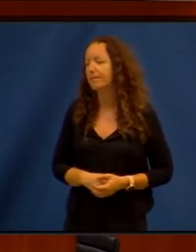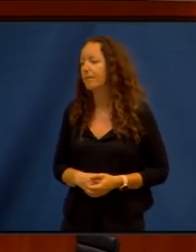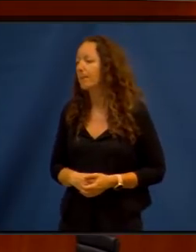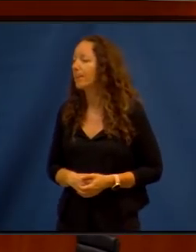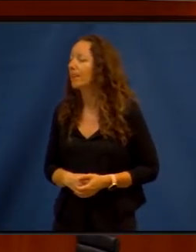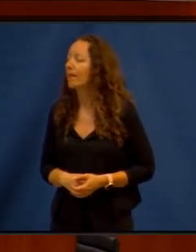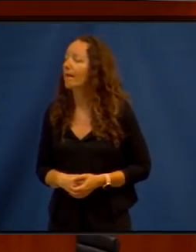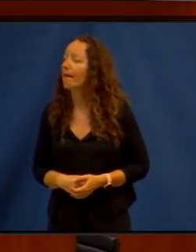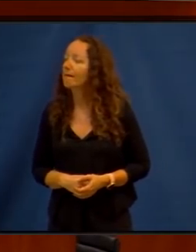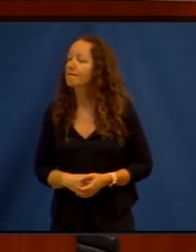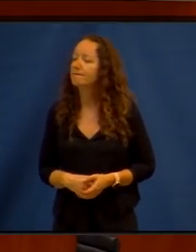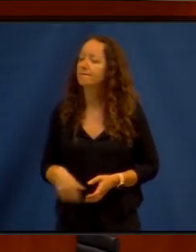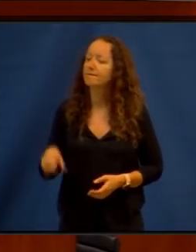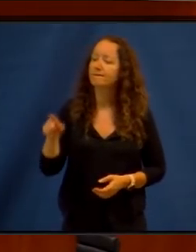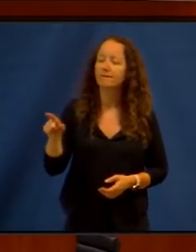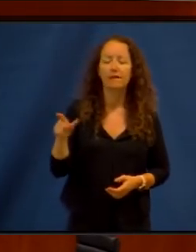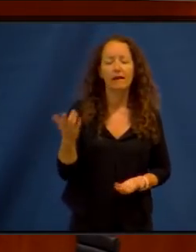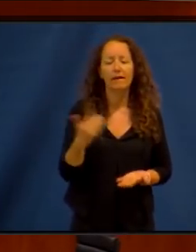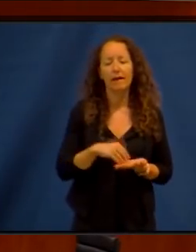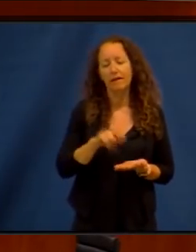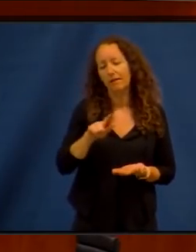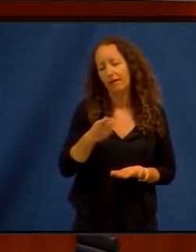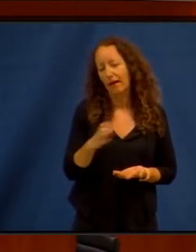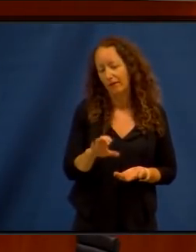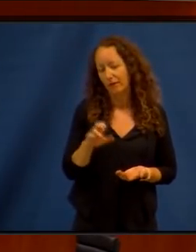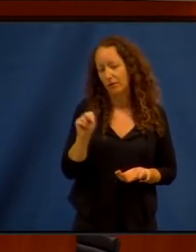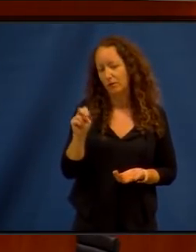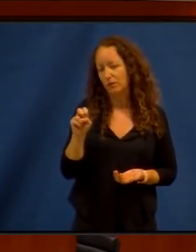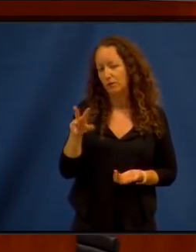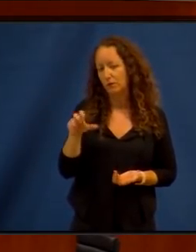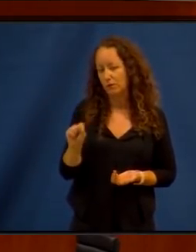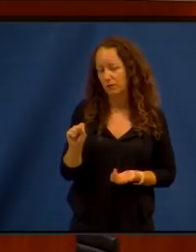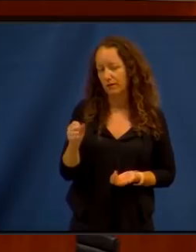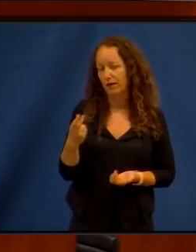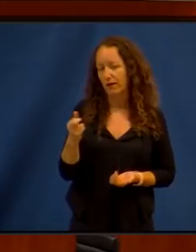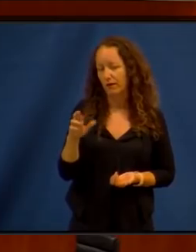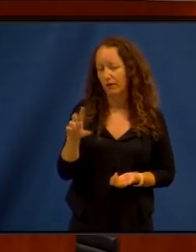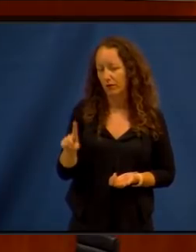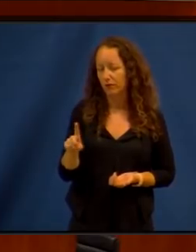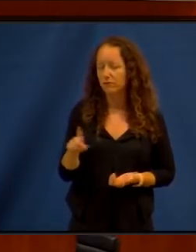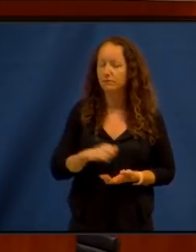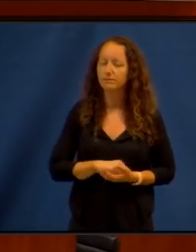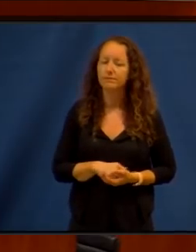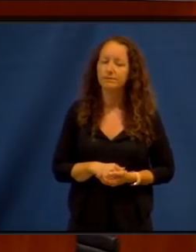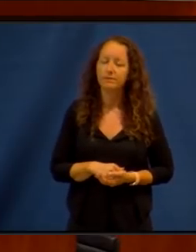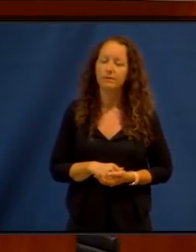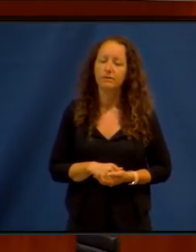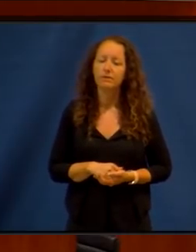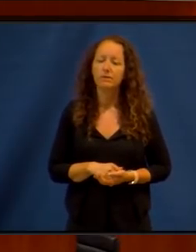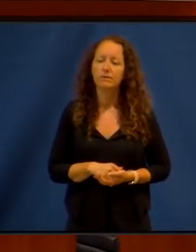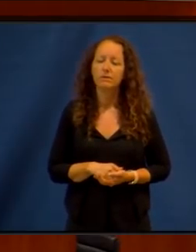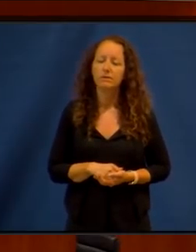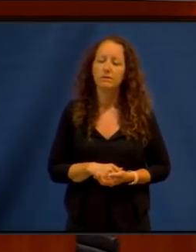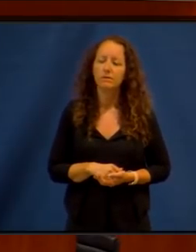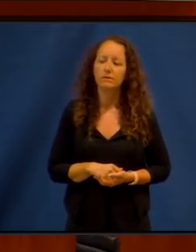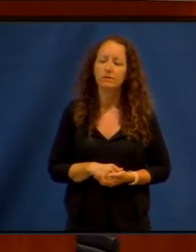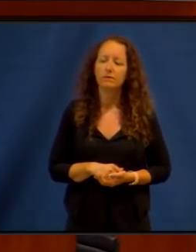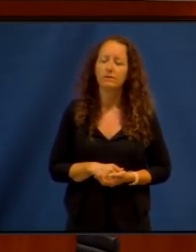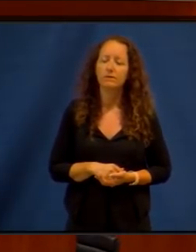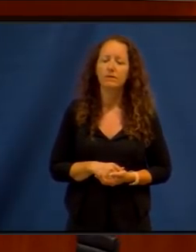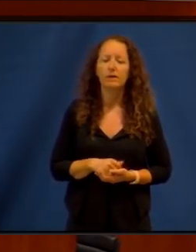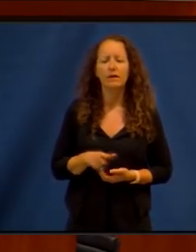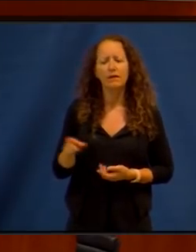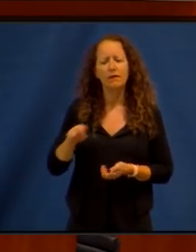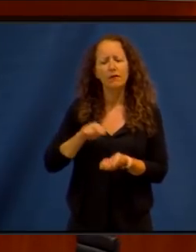Daisy Nelson again from Today's News Herald. I'm wondering how many coronavirus deaths have occurred in long-term